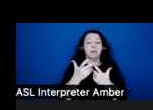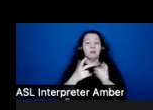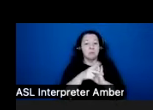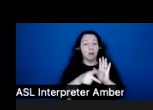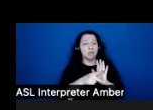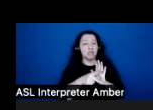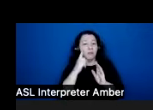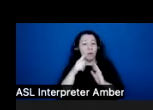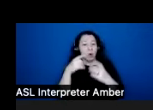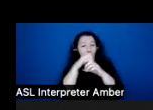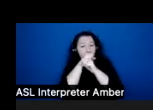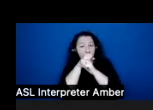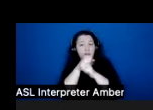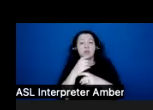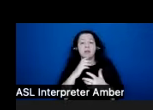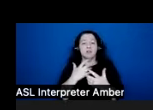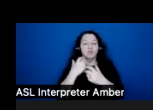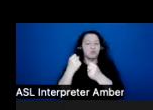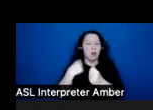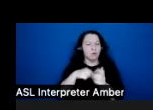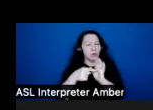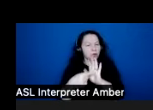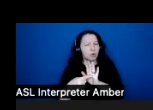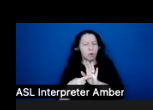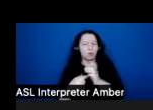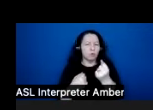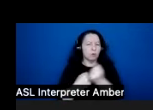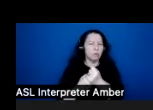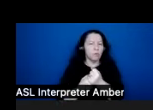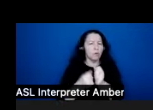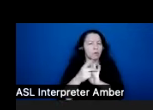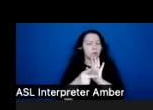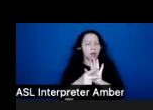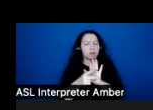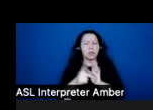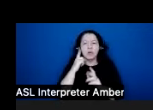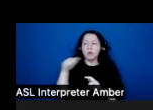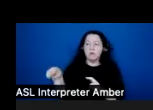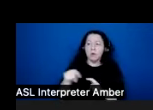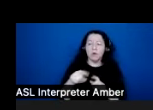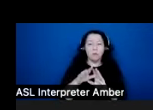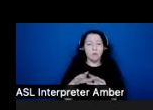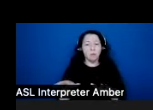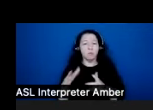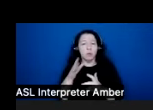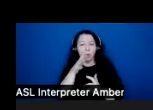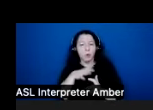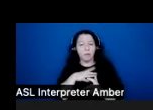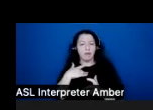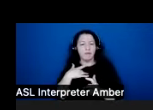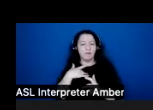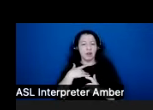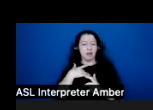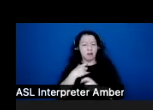the strengths we show in enforcing these policies that women and children feel a sense of sanctuary. Women